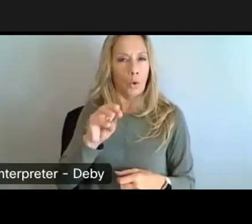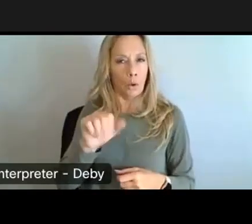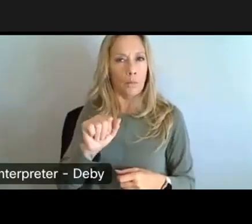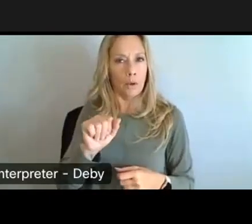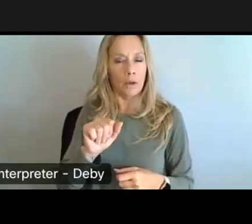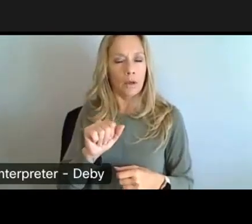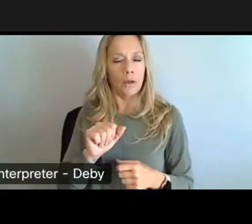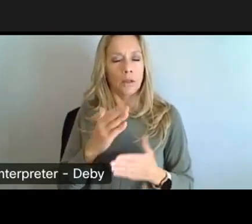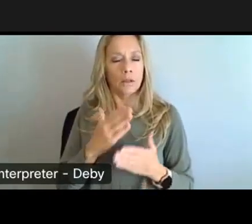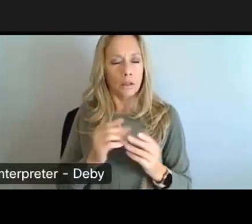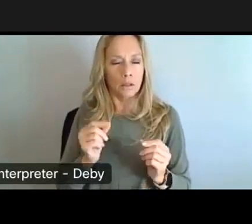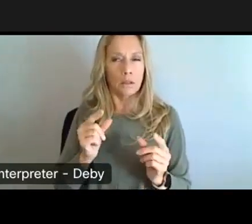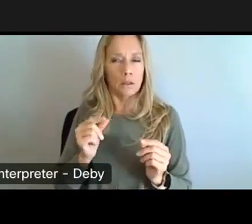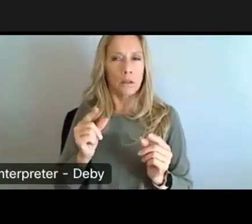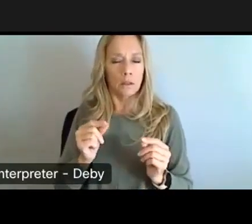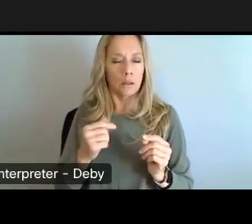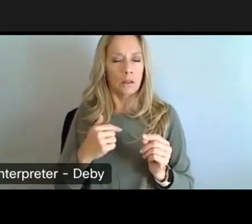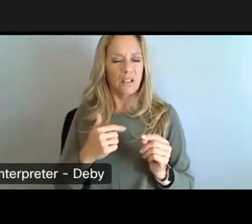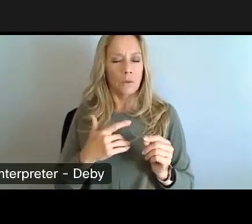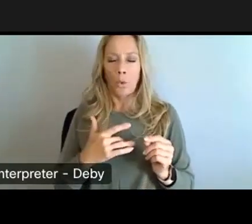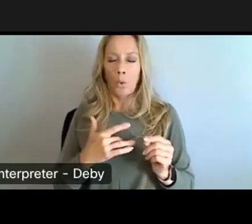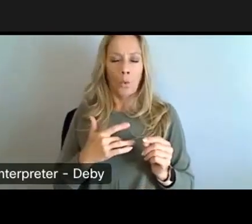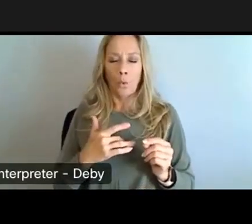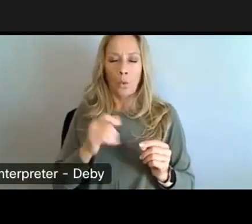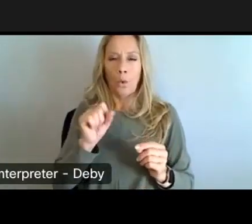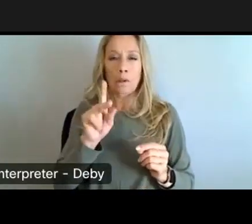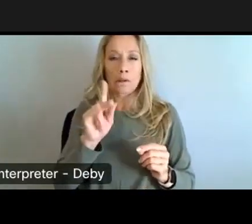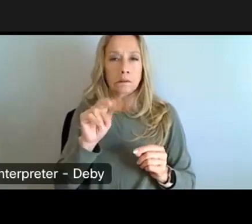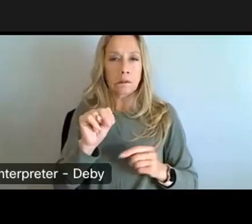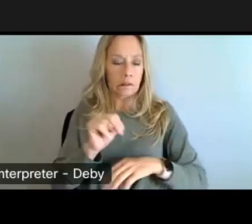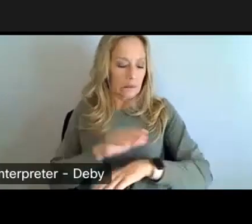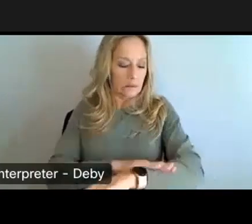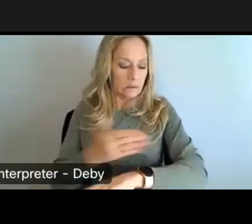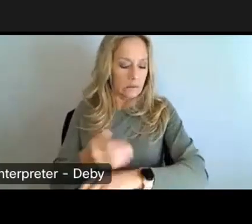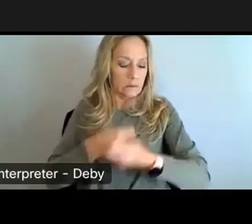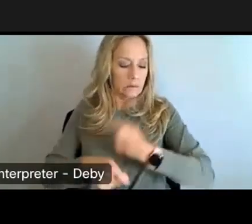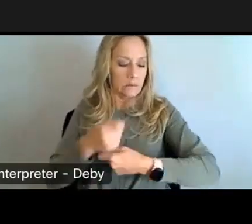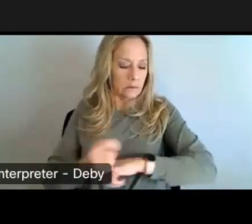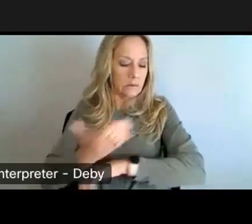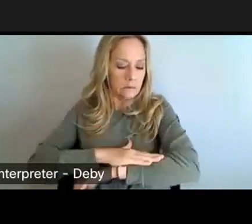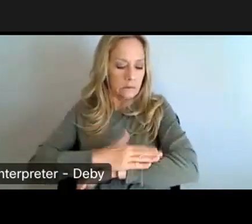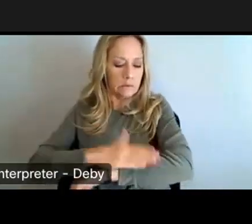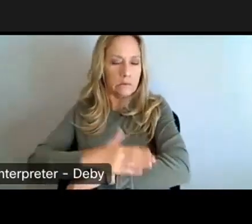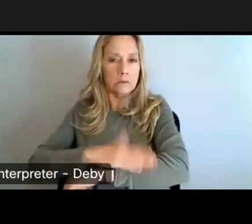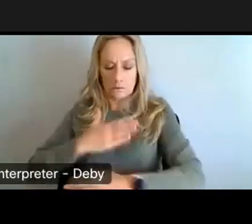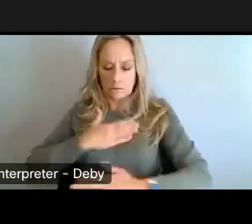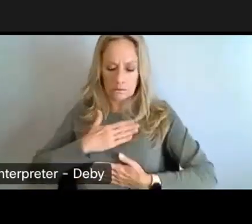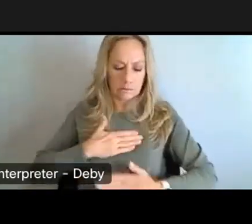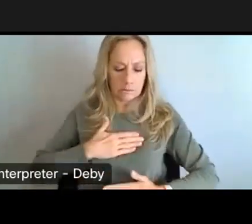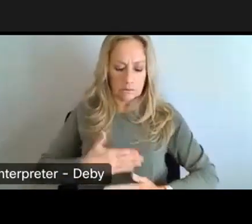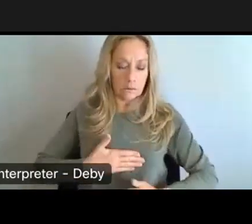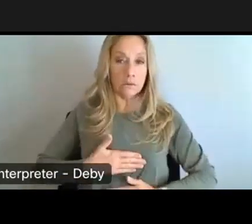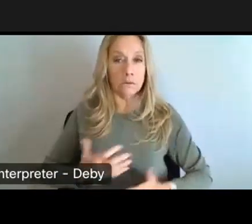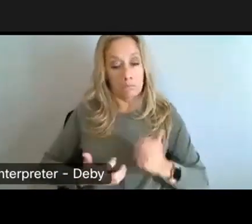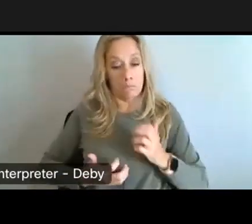the most pleasant. I was still going through skin grafts and trying to get my body covered from the majority of my